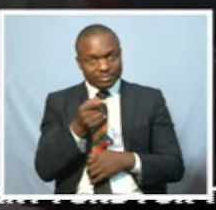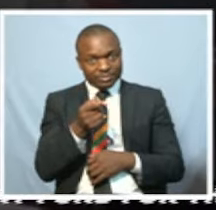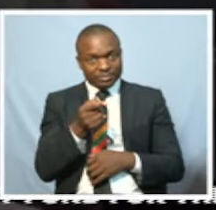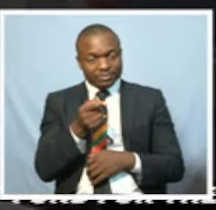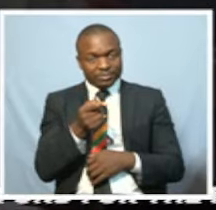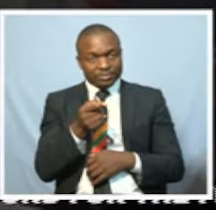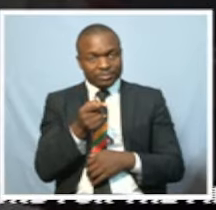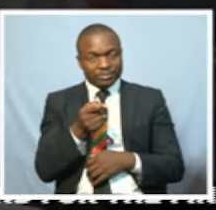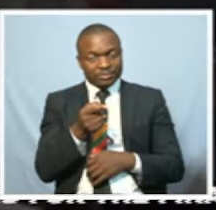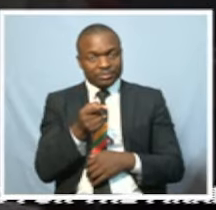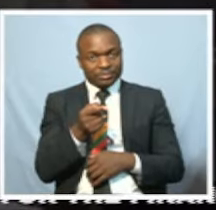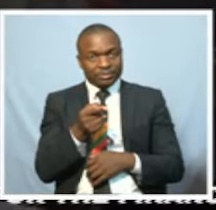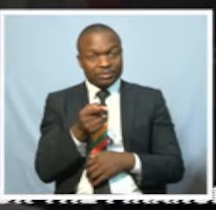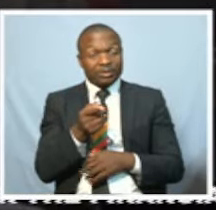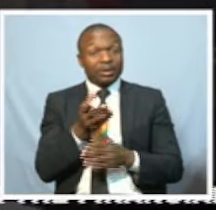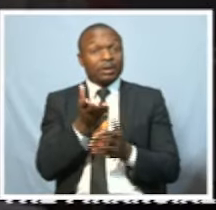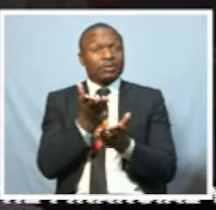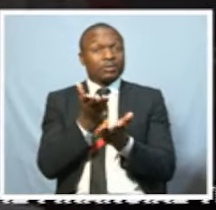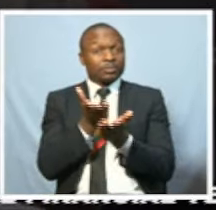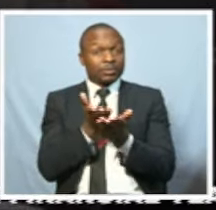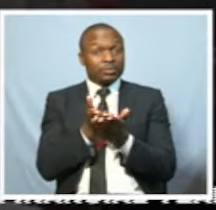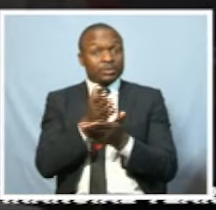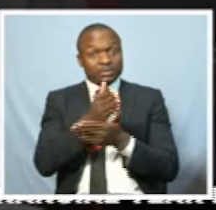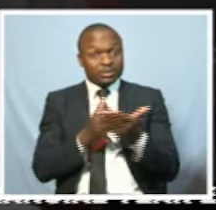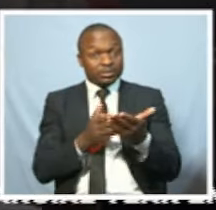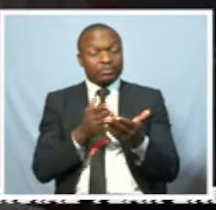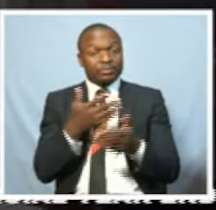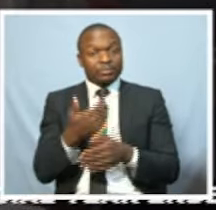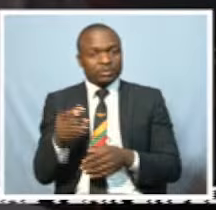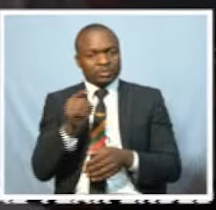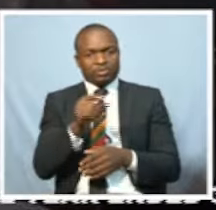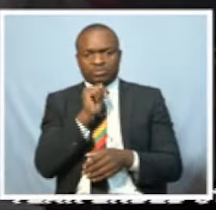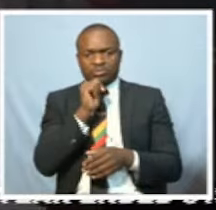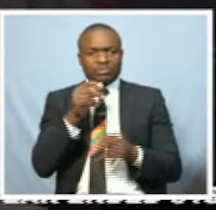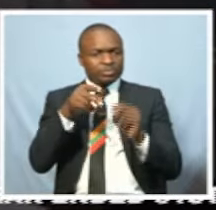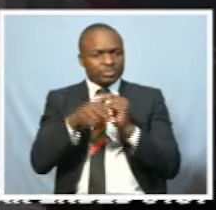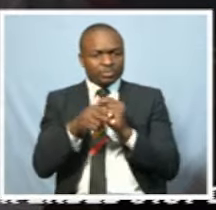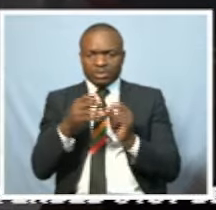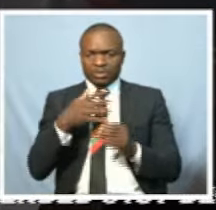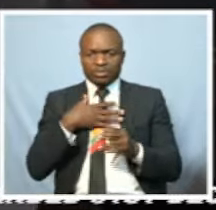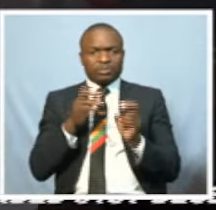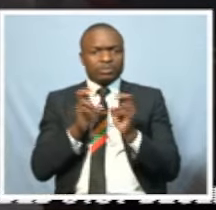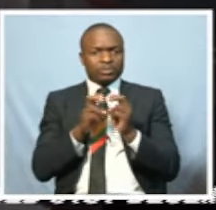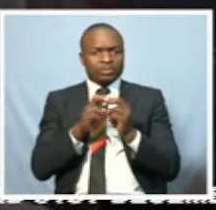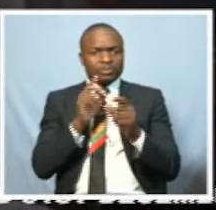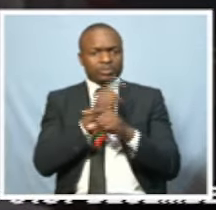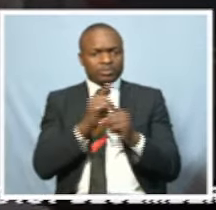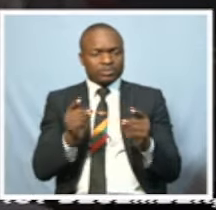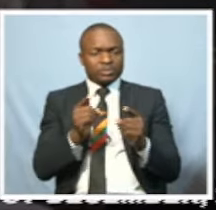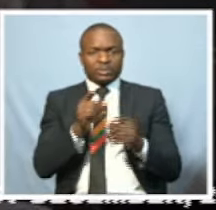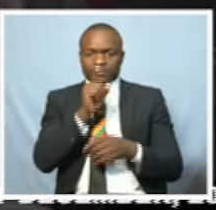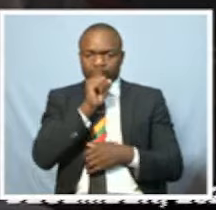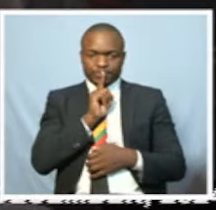certain obligations, certain dues? Because you haven't terminated my contract, you have just kept quiet.